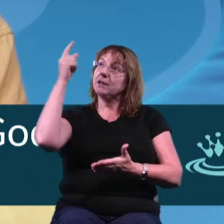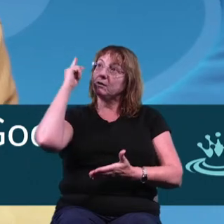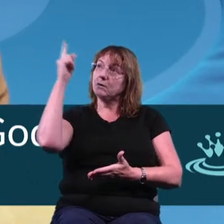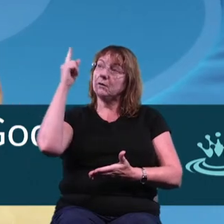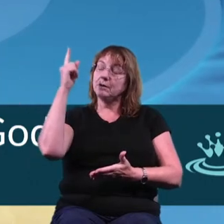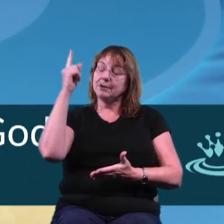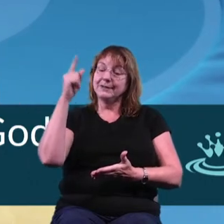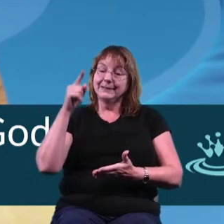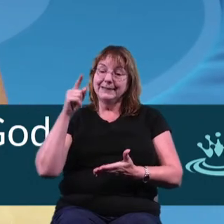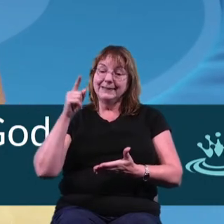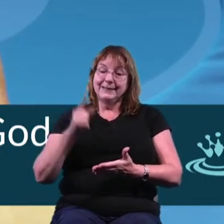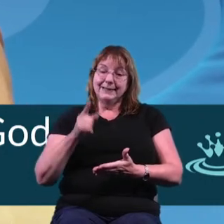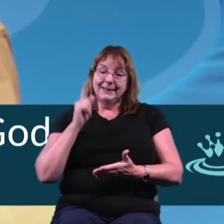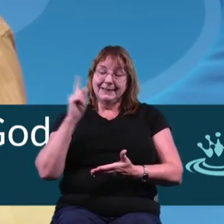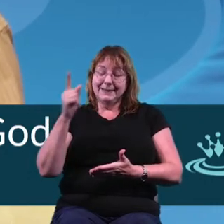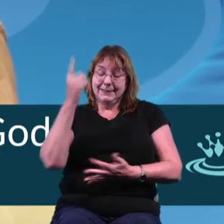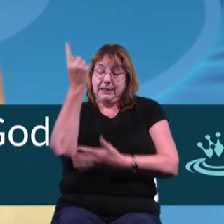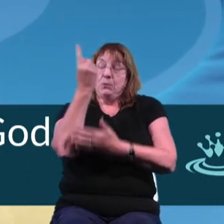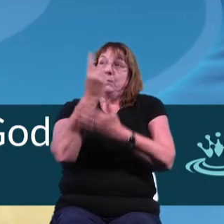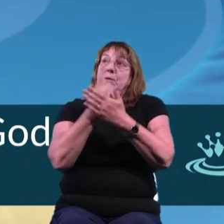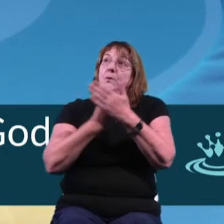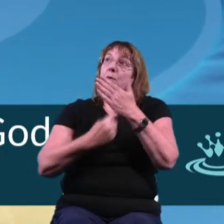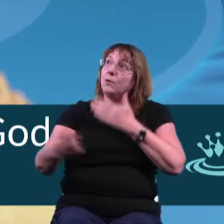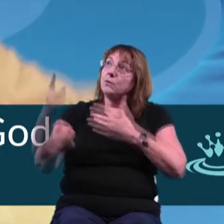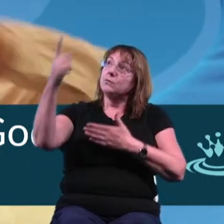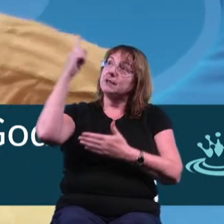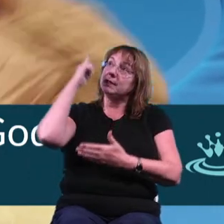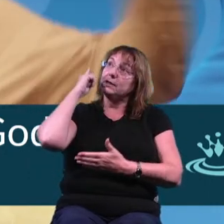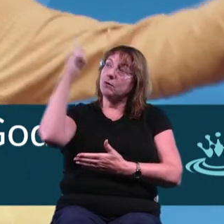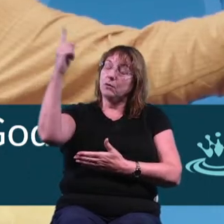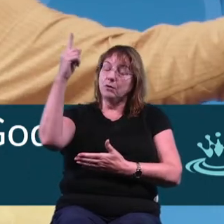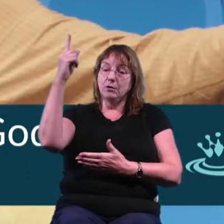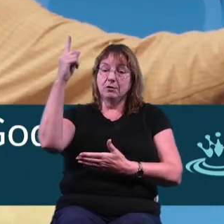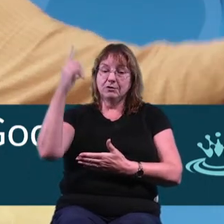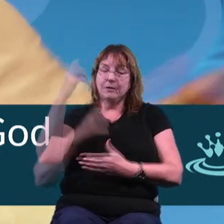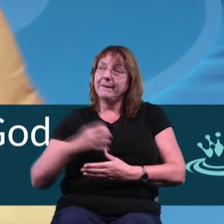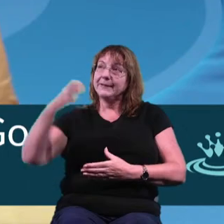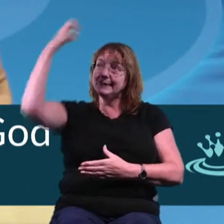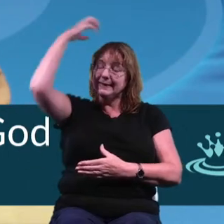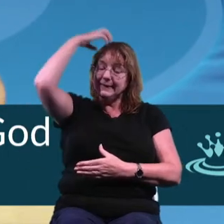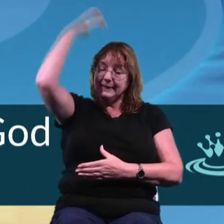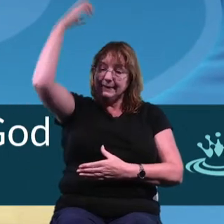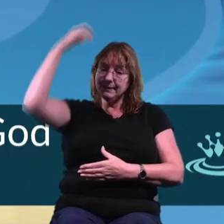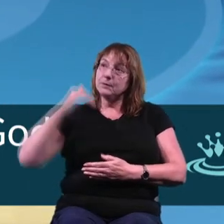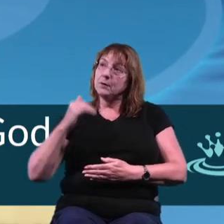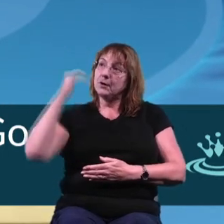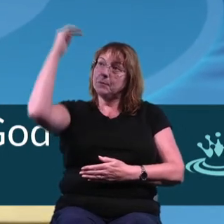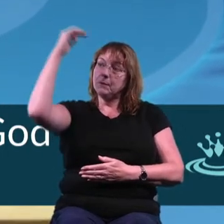notice that in verse 3? Verse 3 says, he is the great king above all gods.